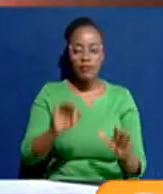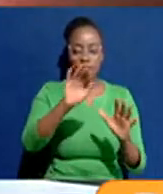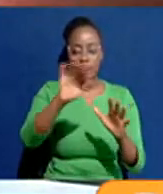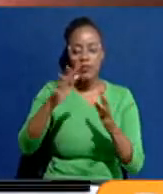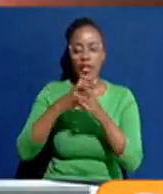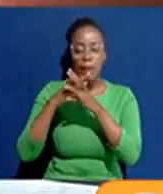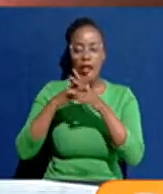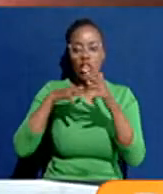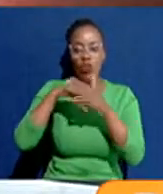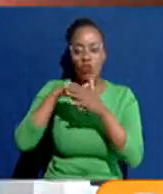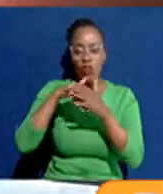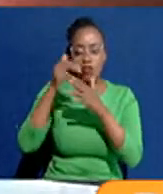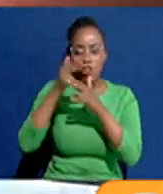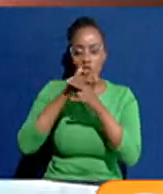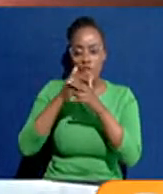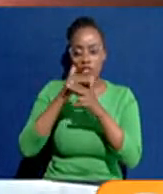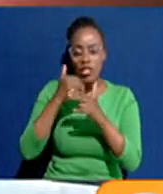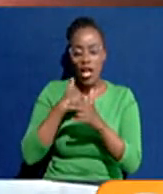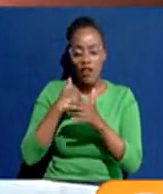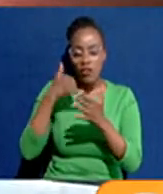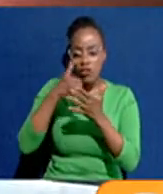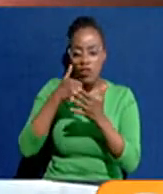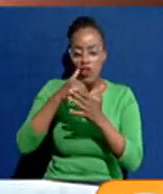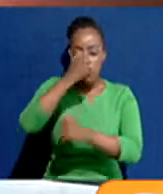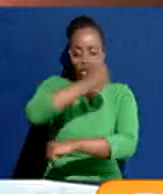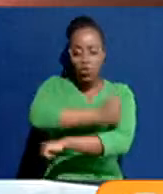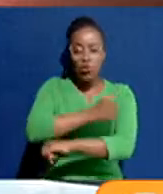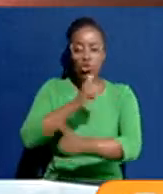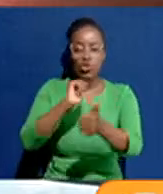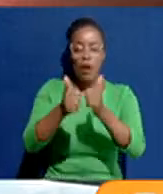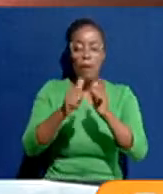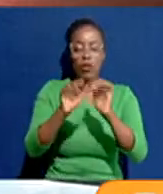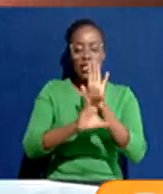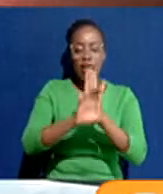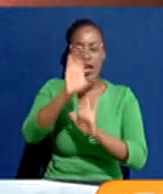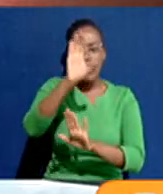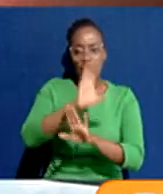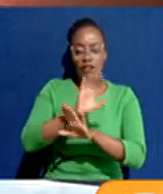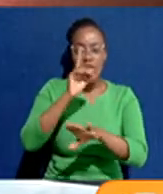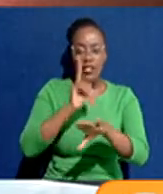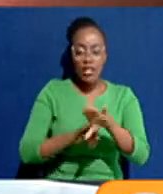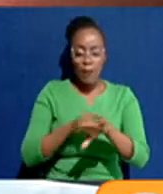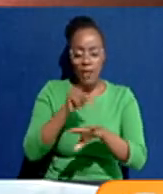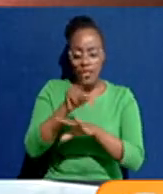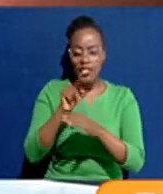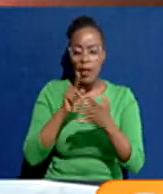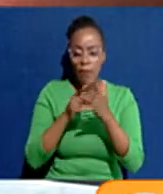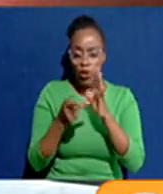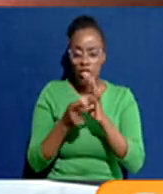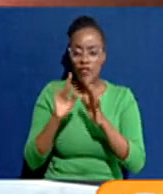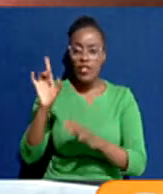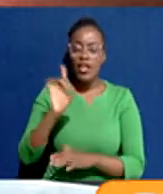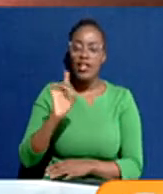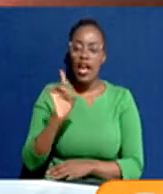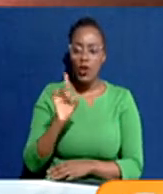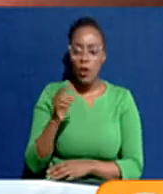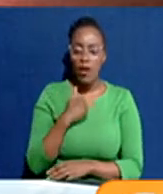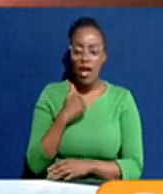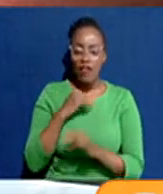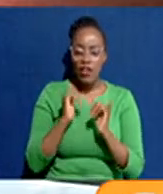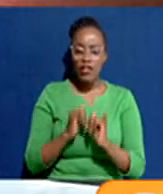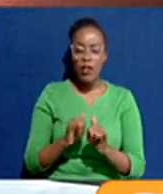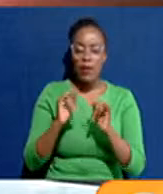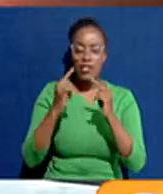American football will soon be a core part of the school's sports curriculum once the pilot project in Nairobi is